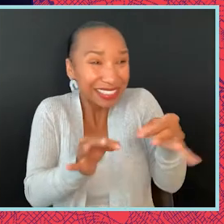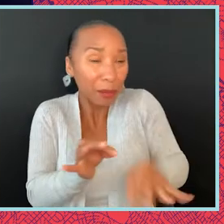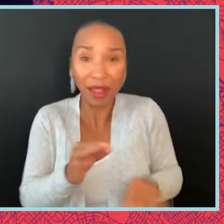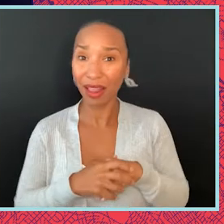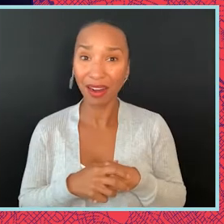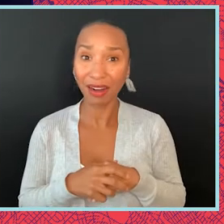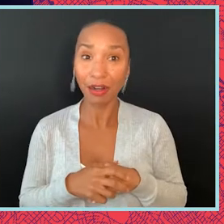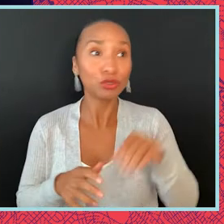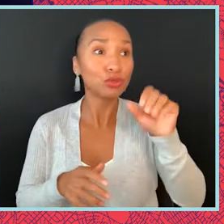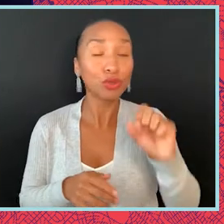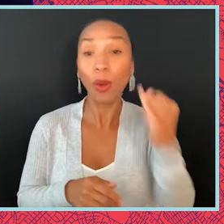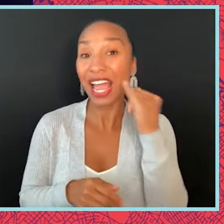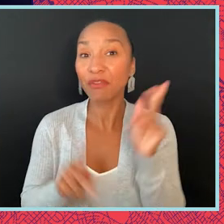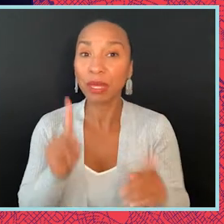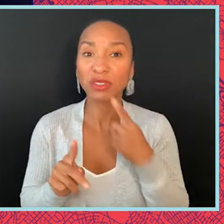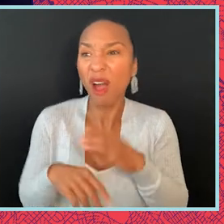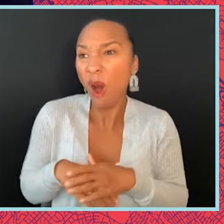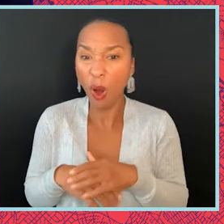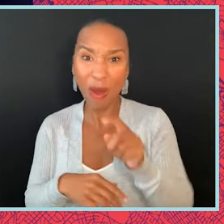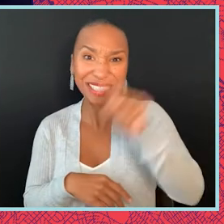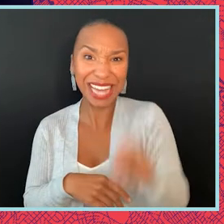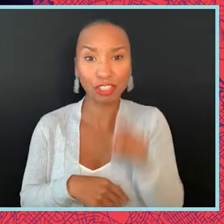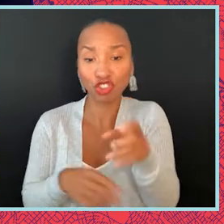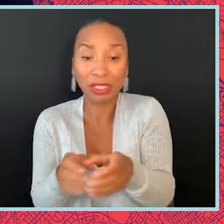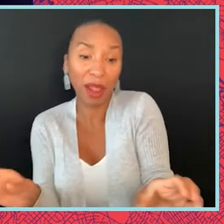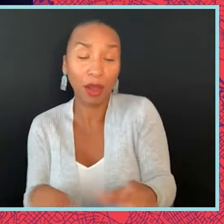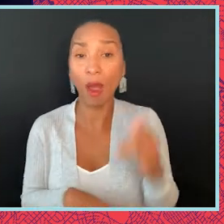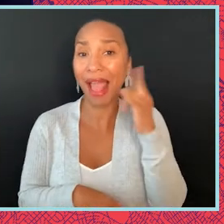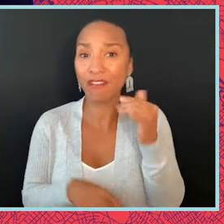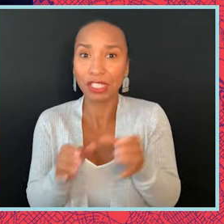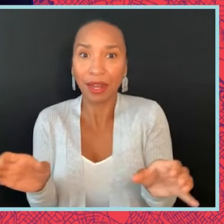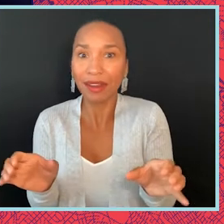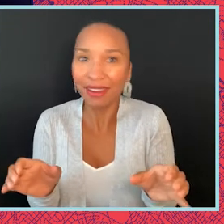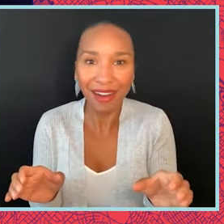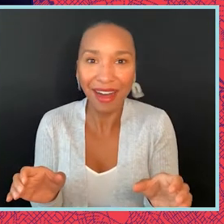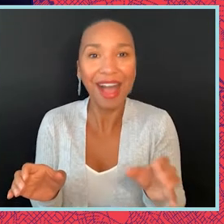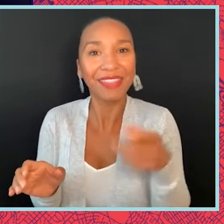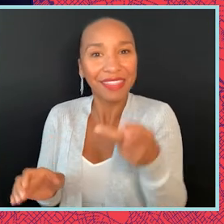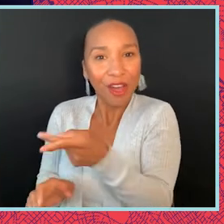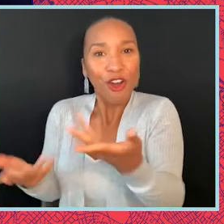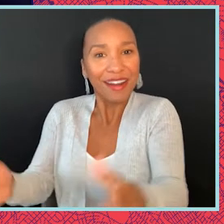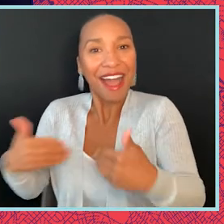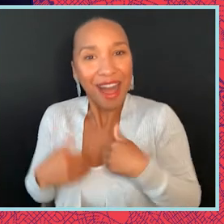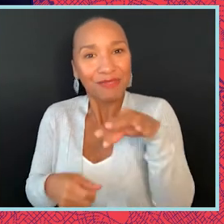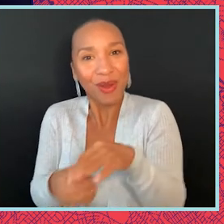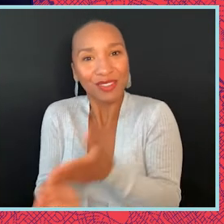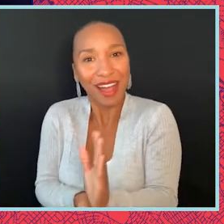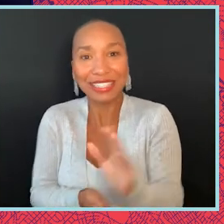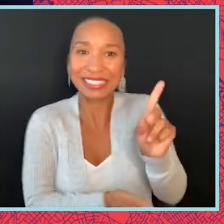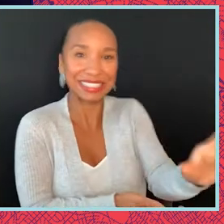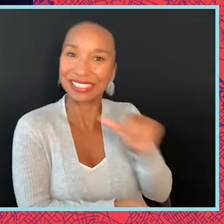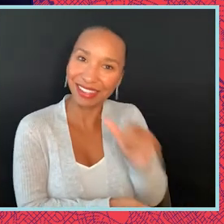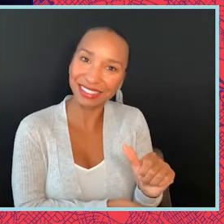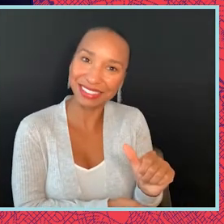So when people come back and say, well, how about we split Texas into two or California into two? Well, they already have voting rights. We don't. And I think